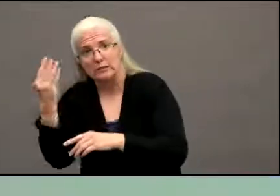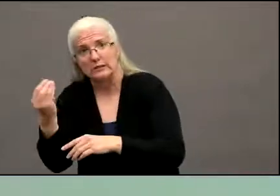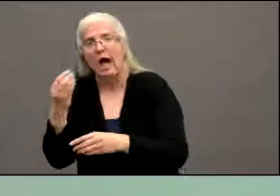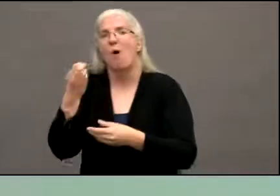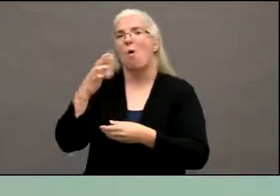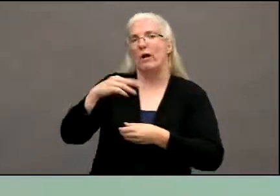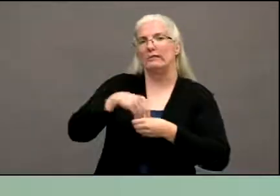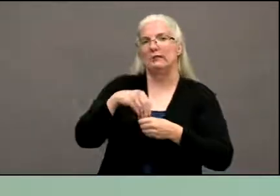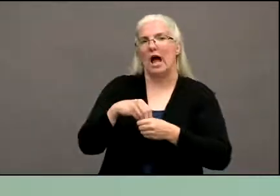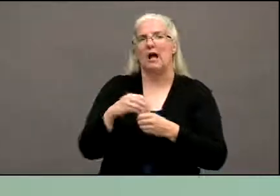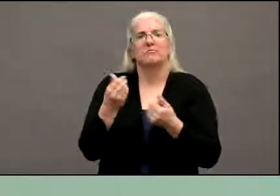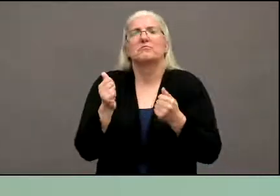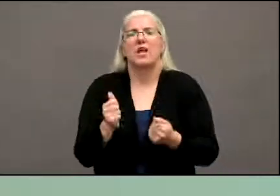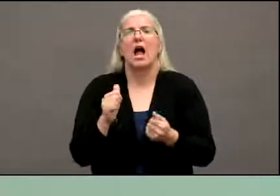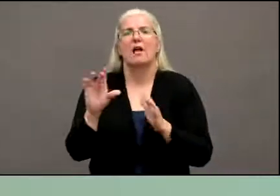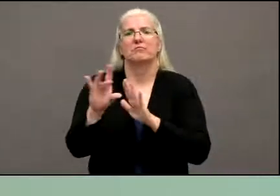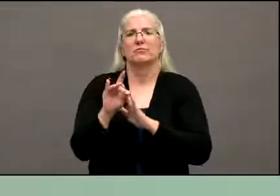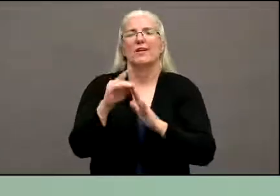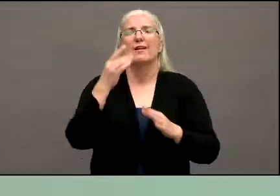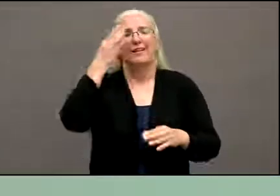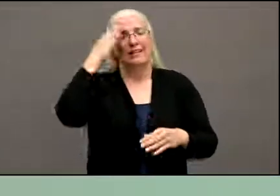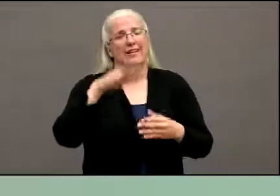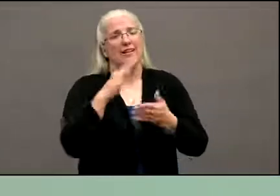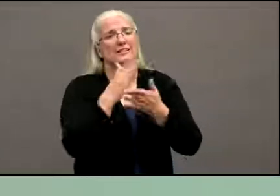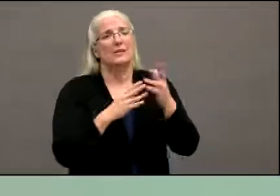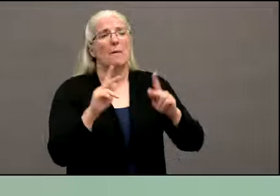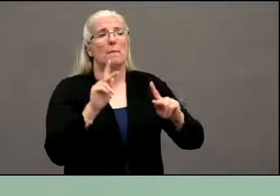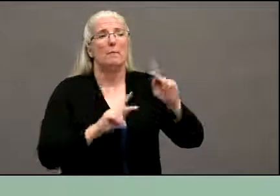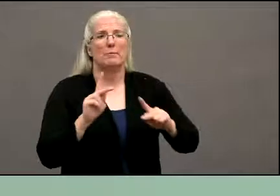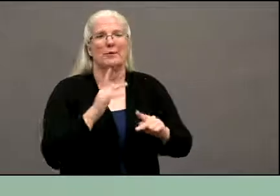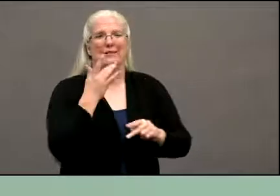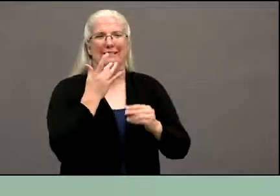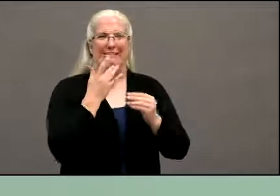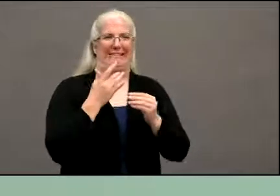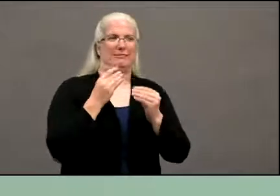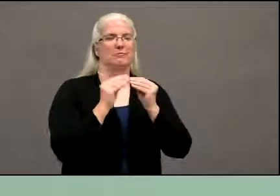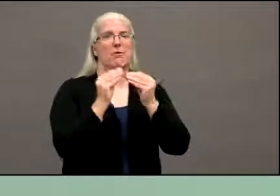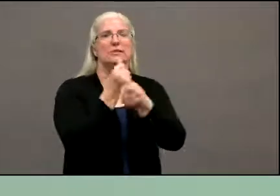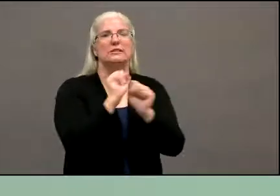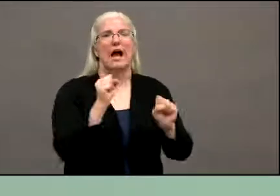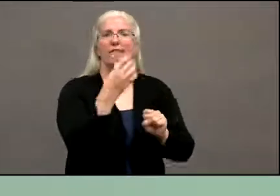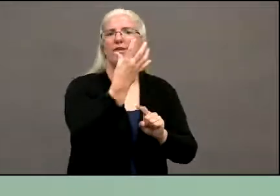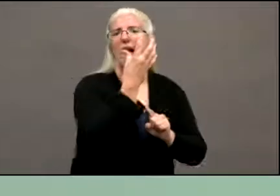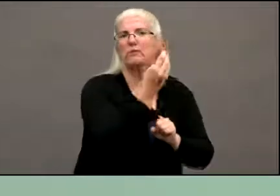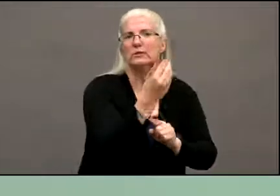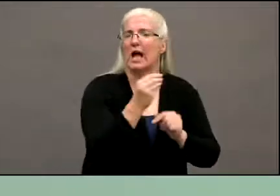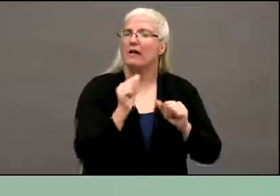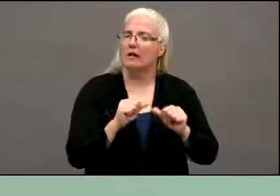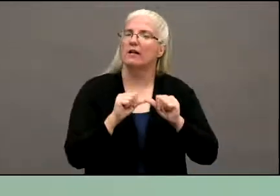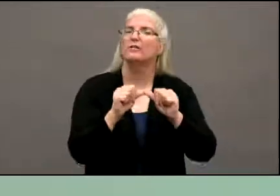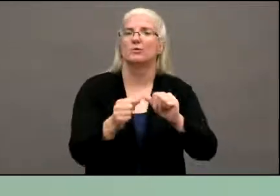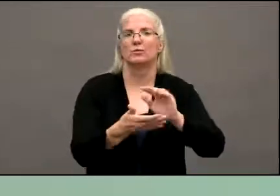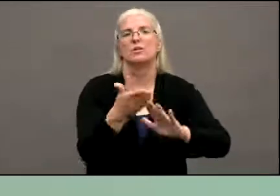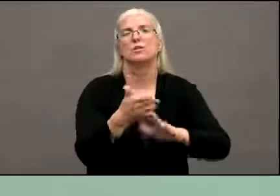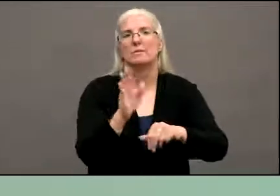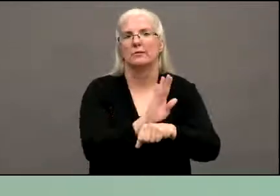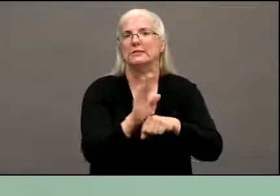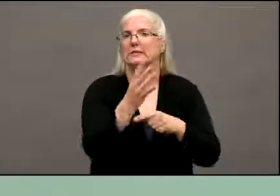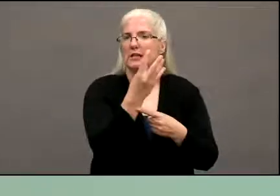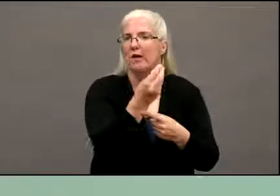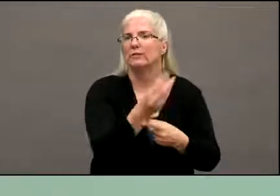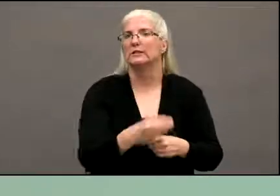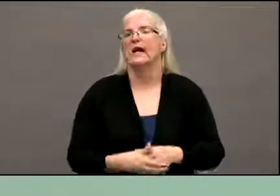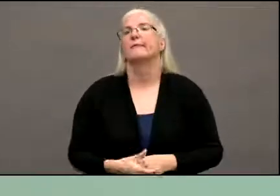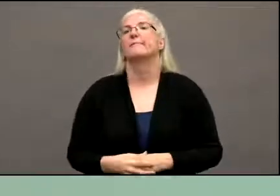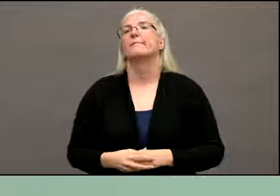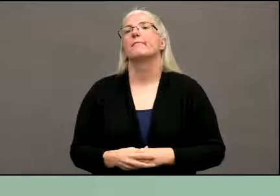additional safety and security of having outdoor services. So I just want to thank all of our nail salons for being flexible and pivoting their business operations to be able to do